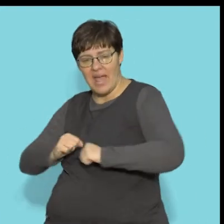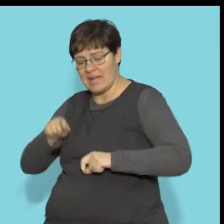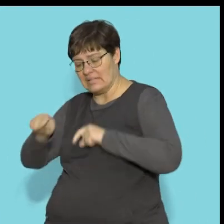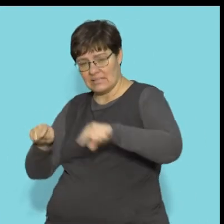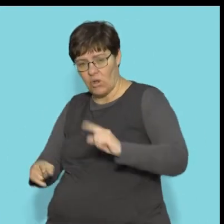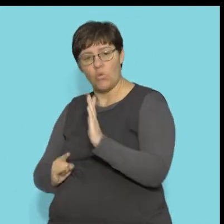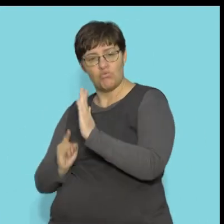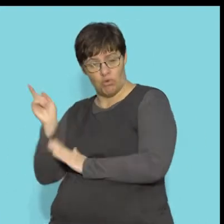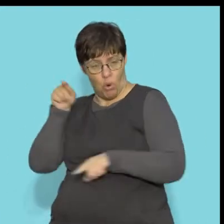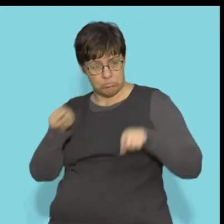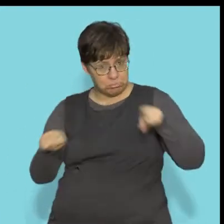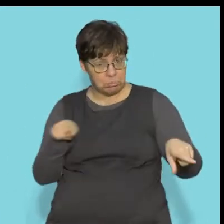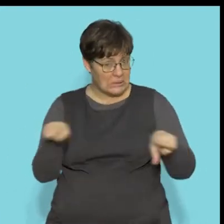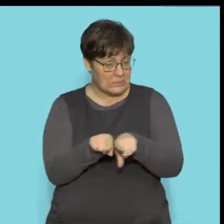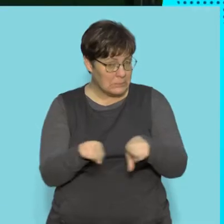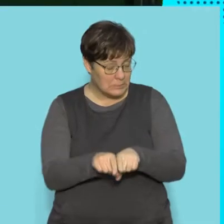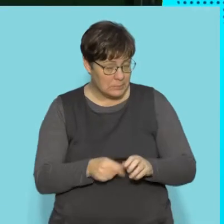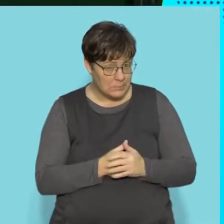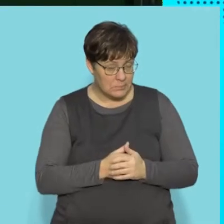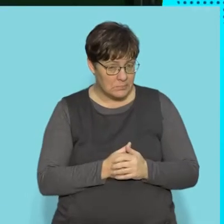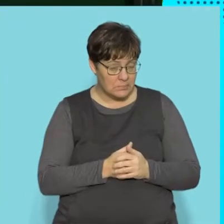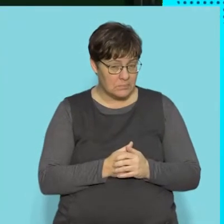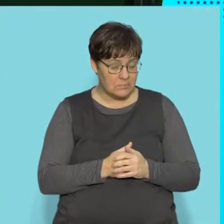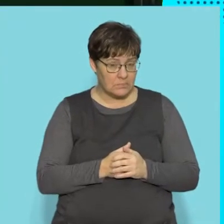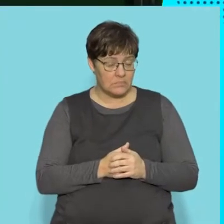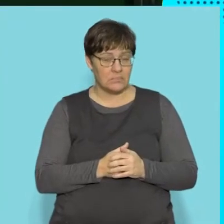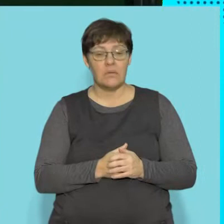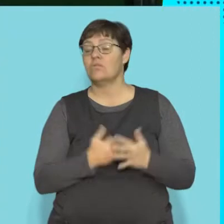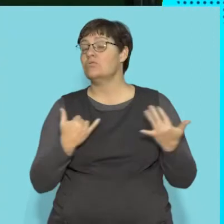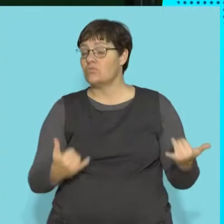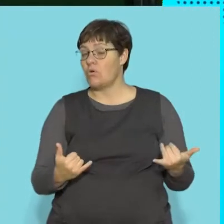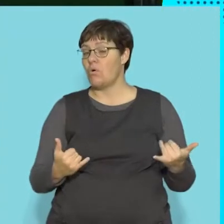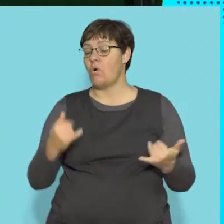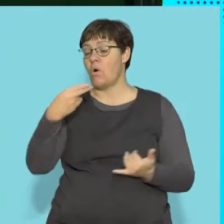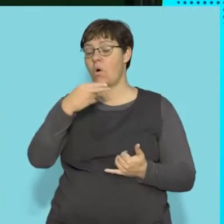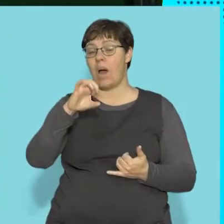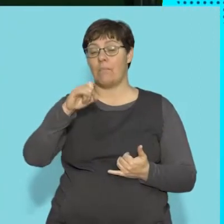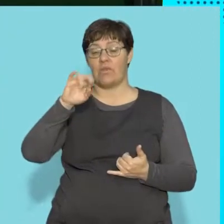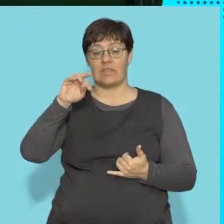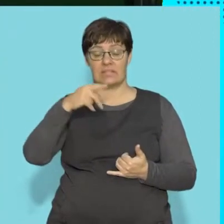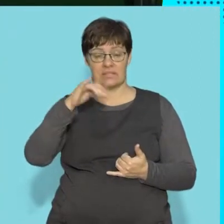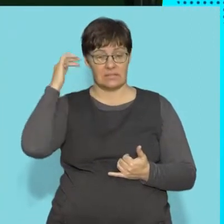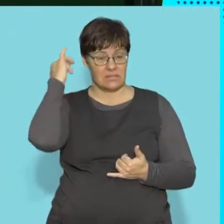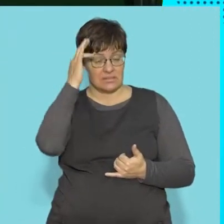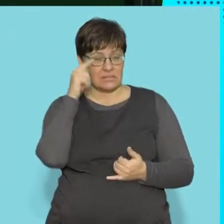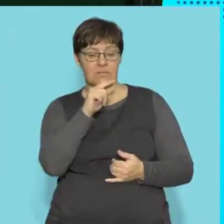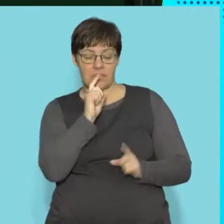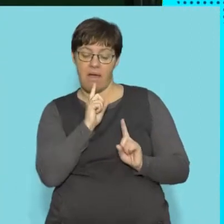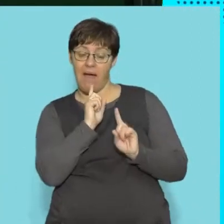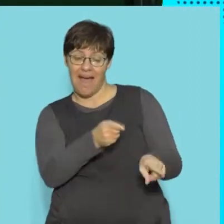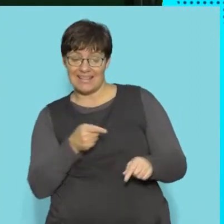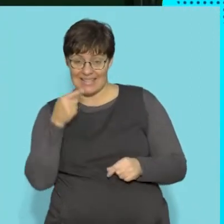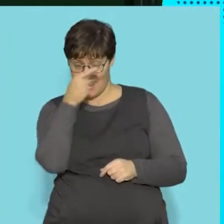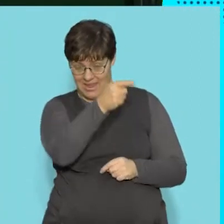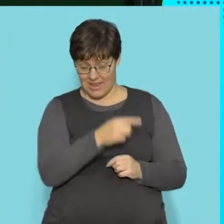with adequate space between them. Now your hypothesis is an answer